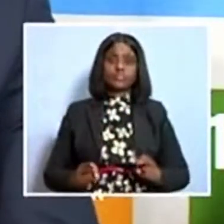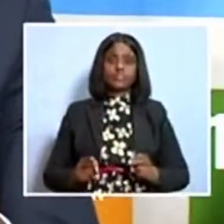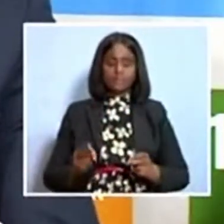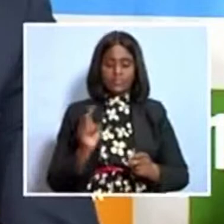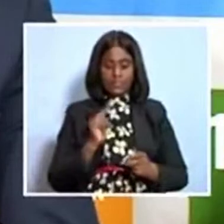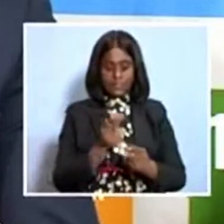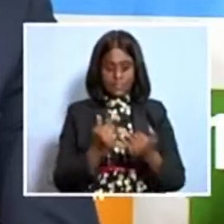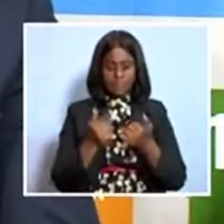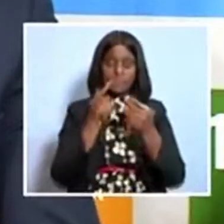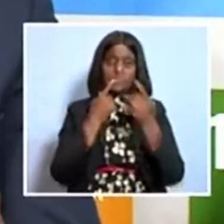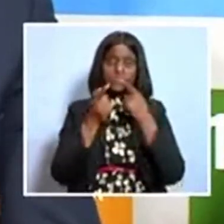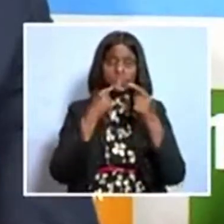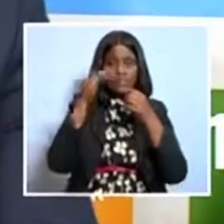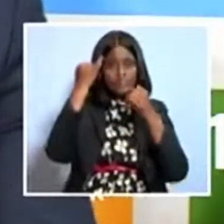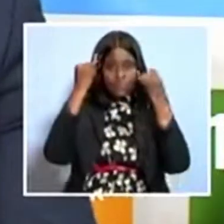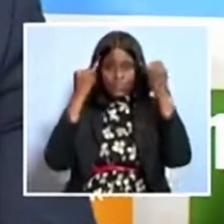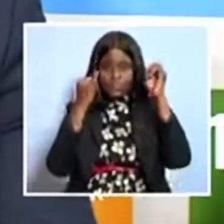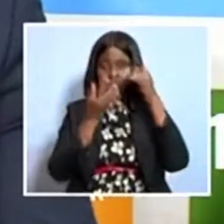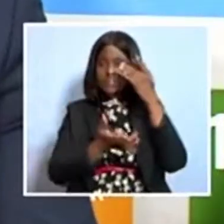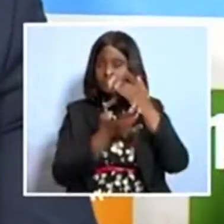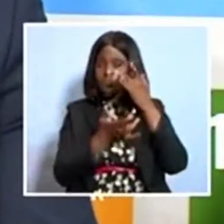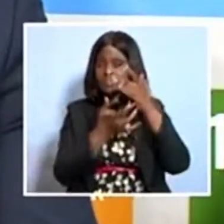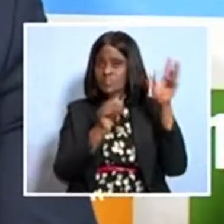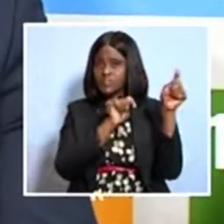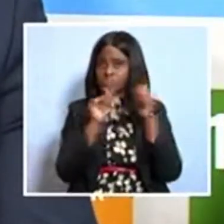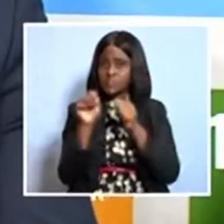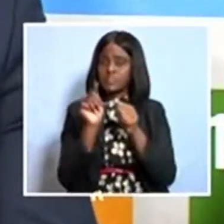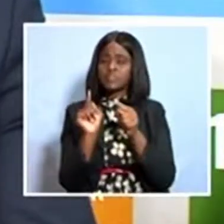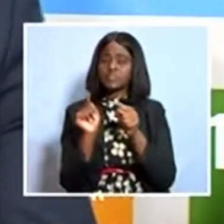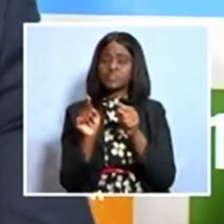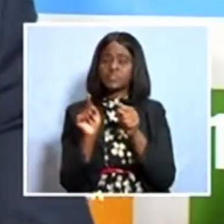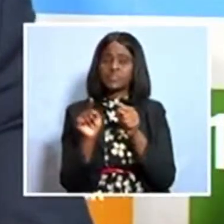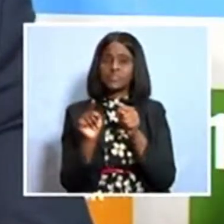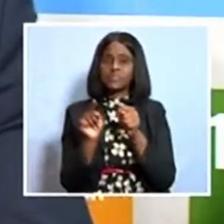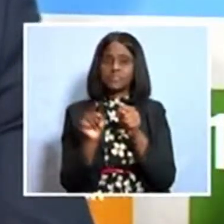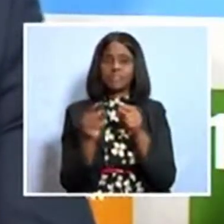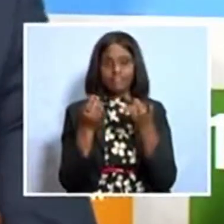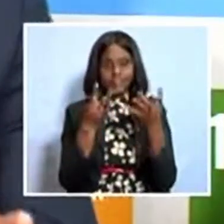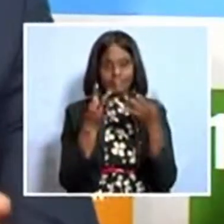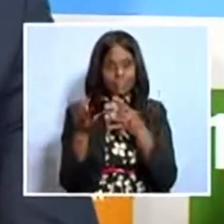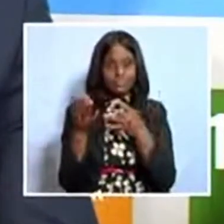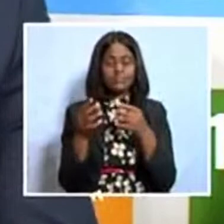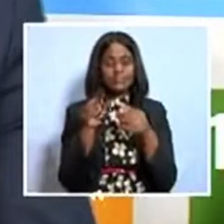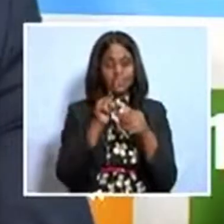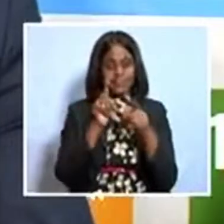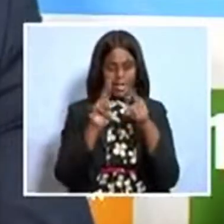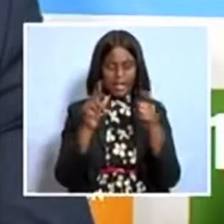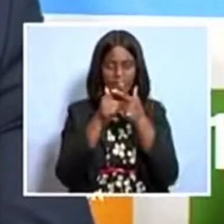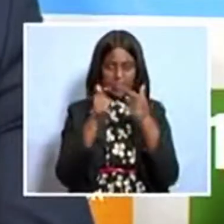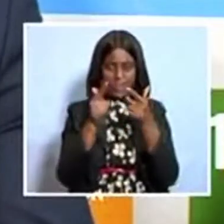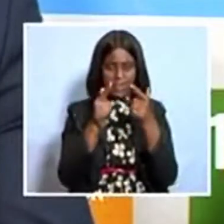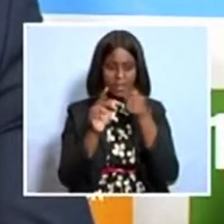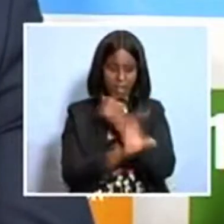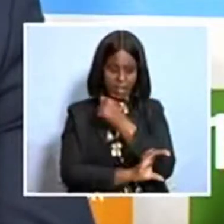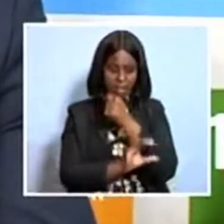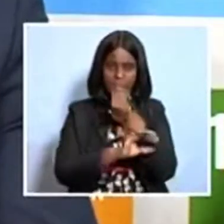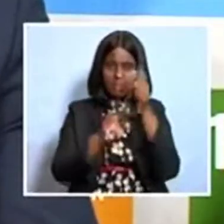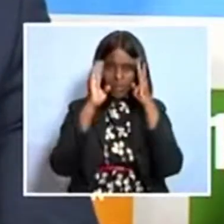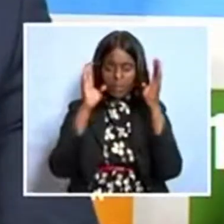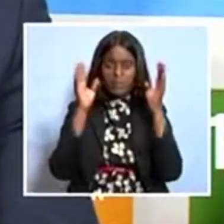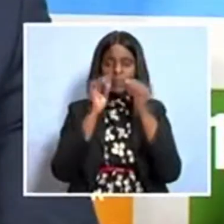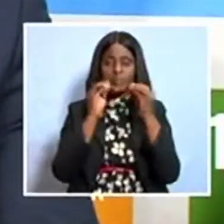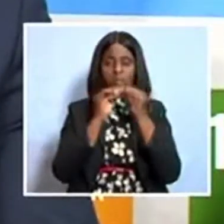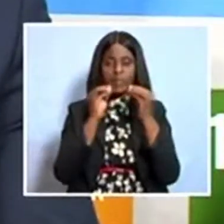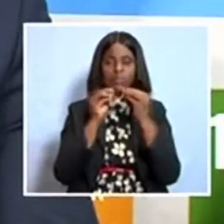about innovation, which is technology transfer. There are many components, but these are the main ones that the country is focusing on.